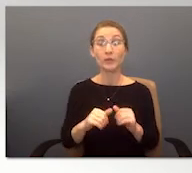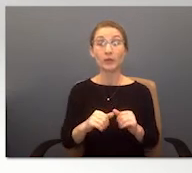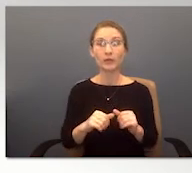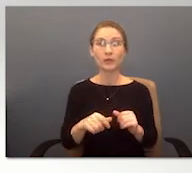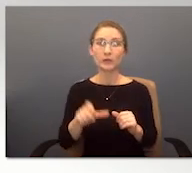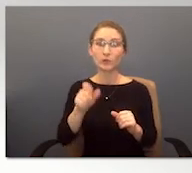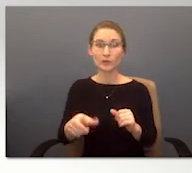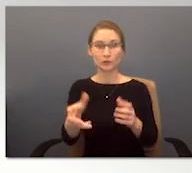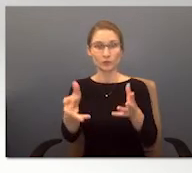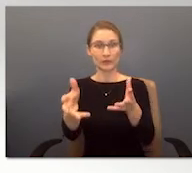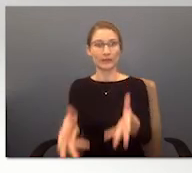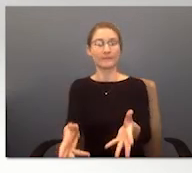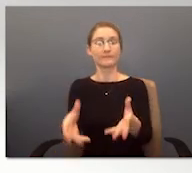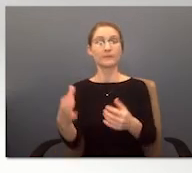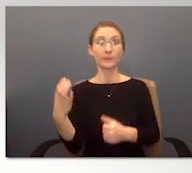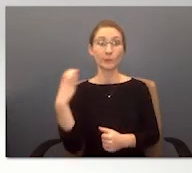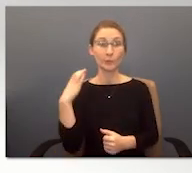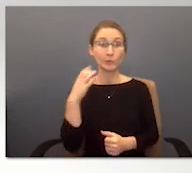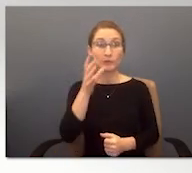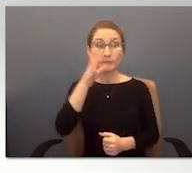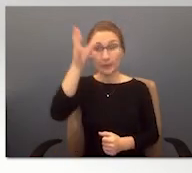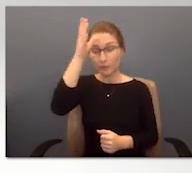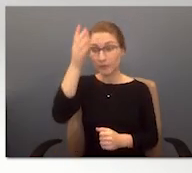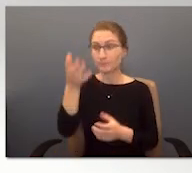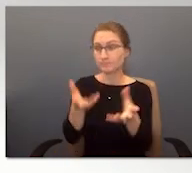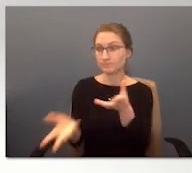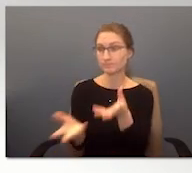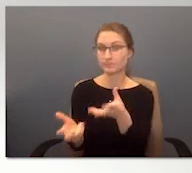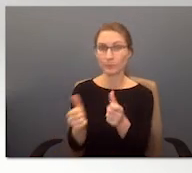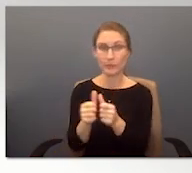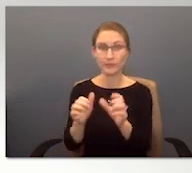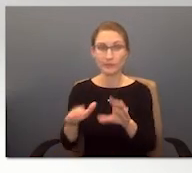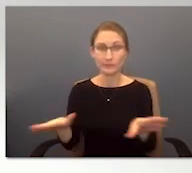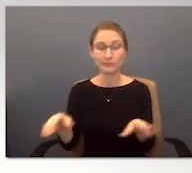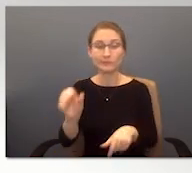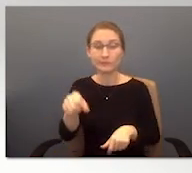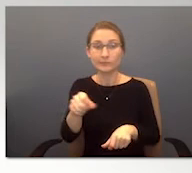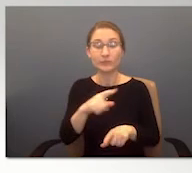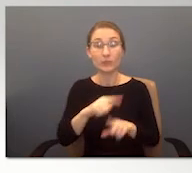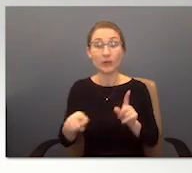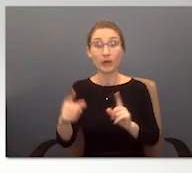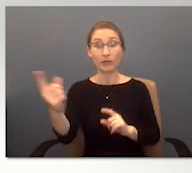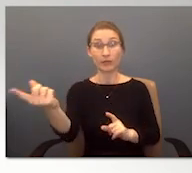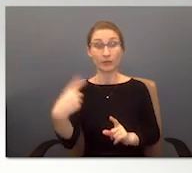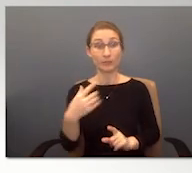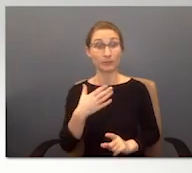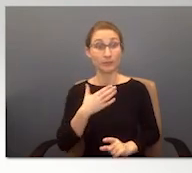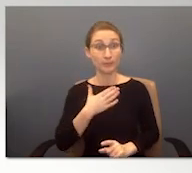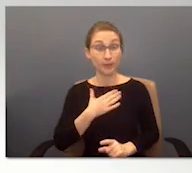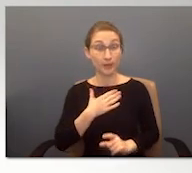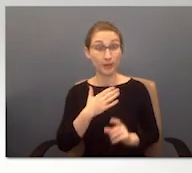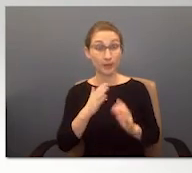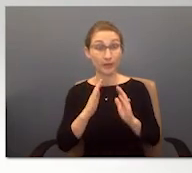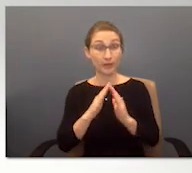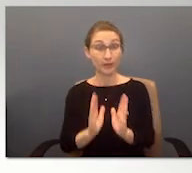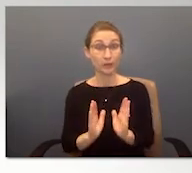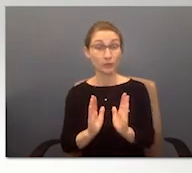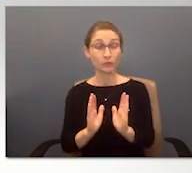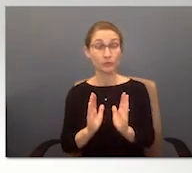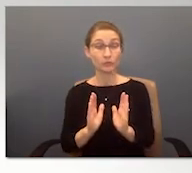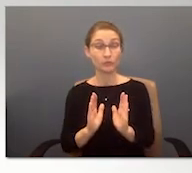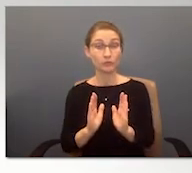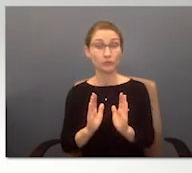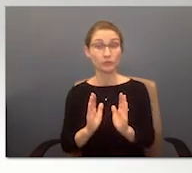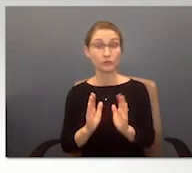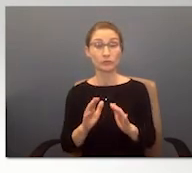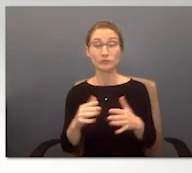to be coaching parents, Sure. and teaching parents, but what parents are saying is, this person's coming to my house and they're just kind of like, get out some toys,